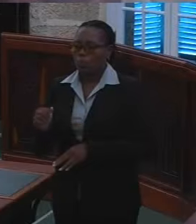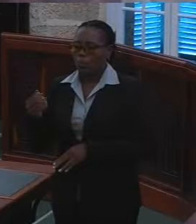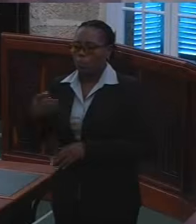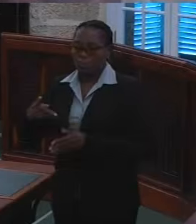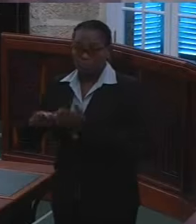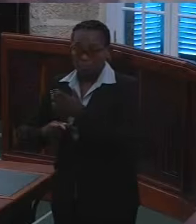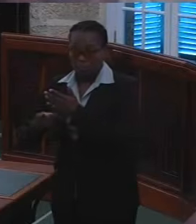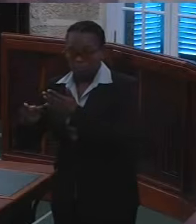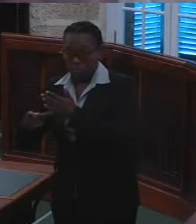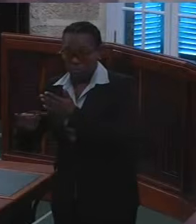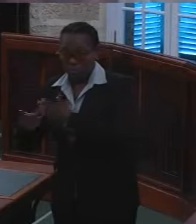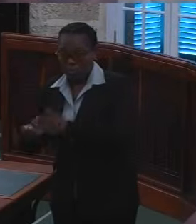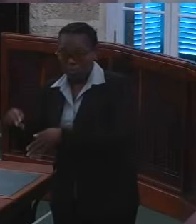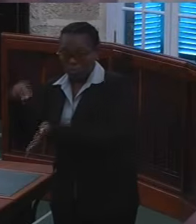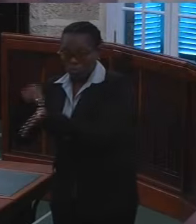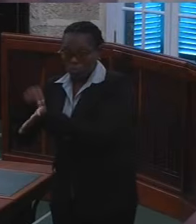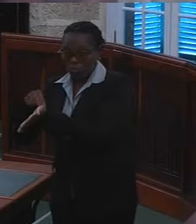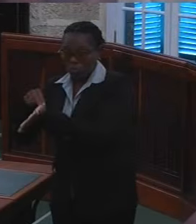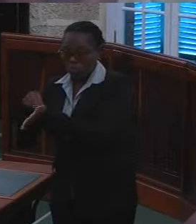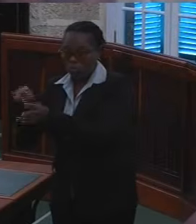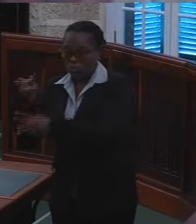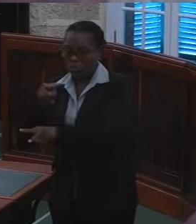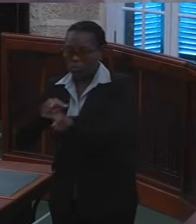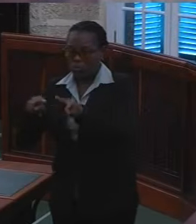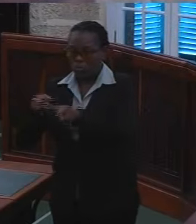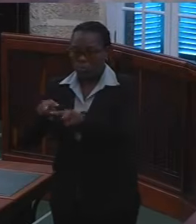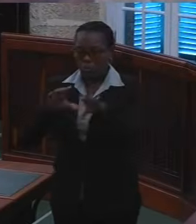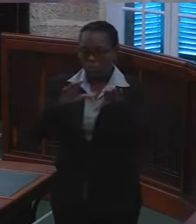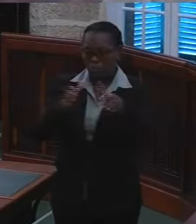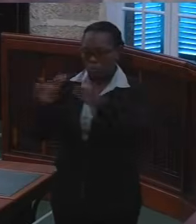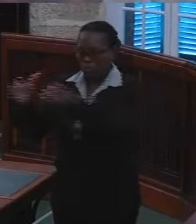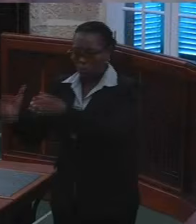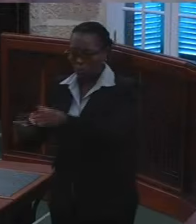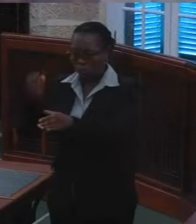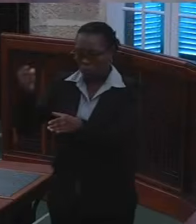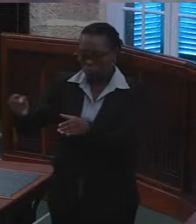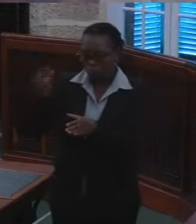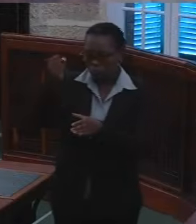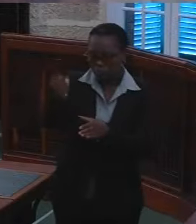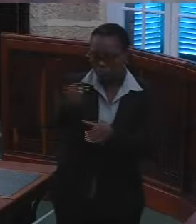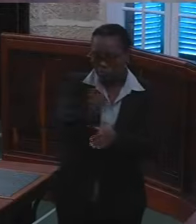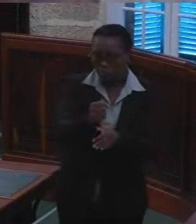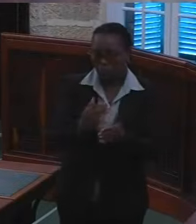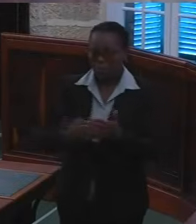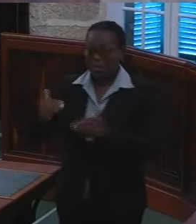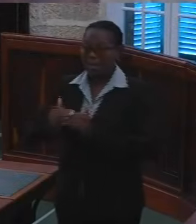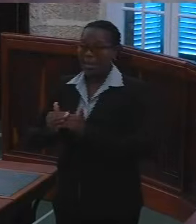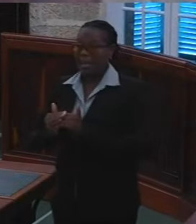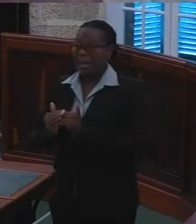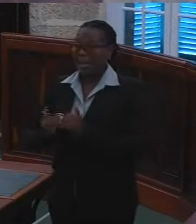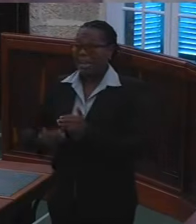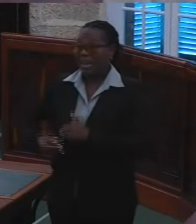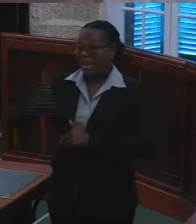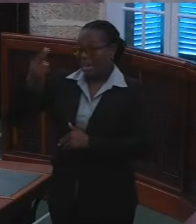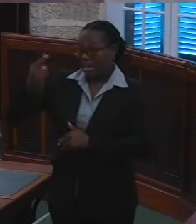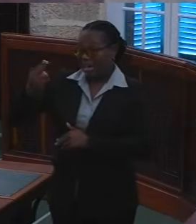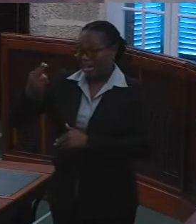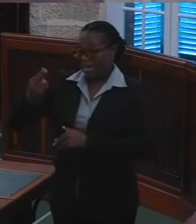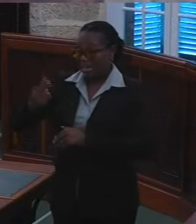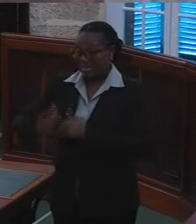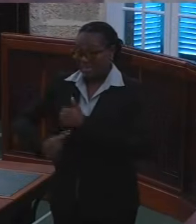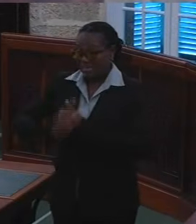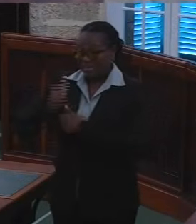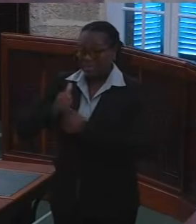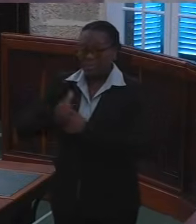professional specialized nursing and put into various categories. Those who are high risk will go to the podiatrist. Those who want